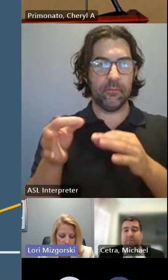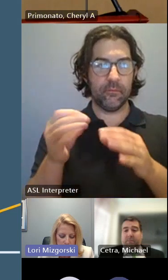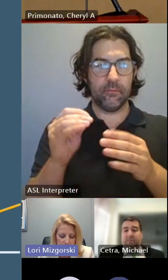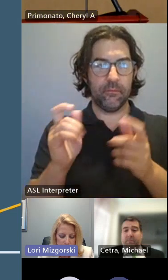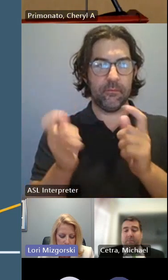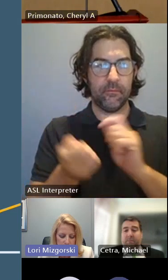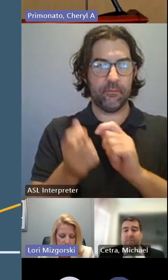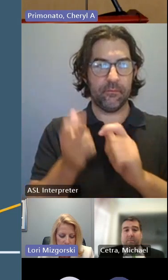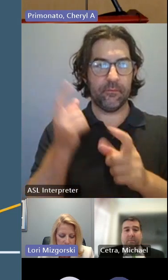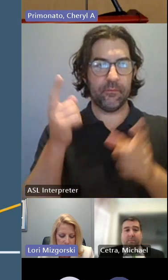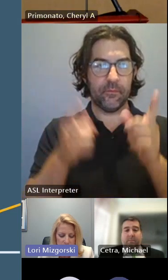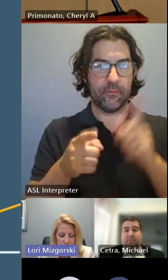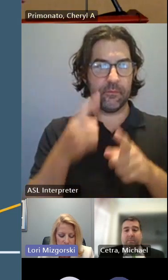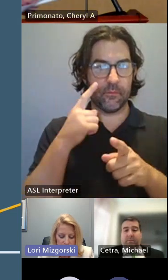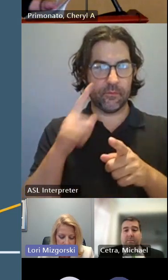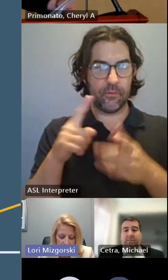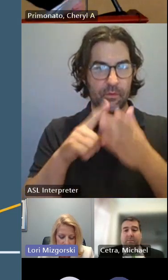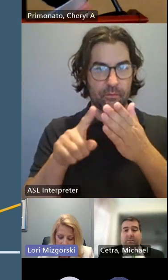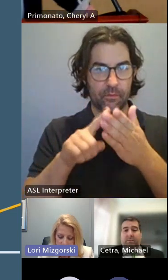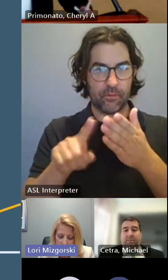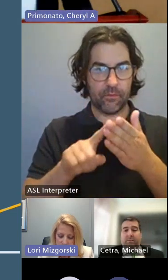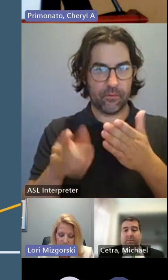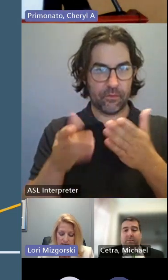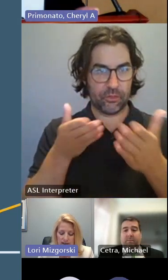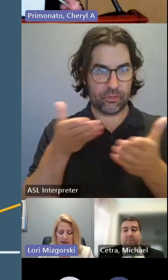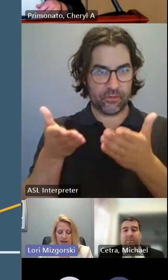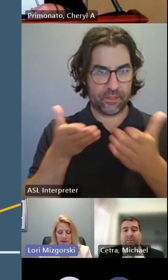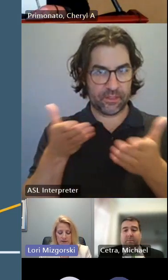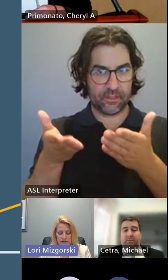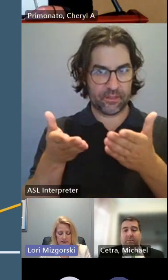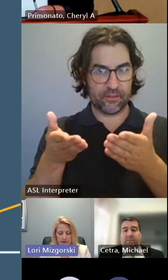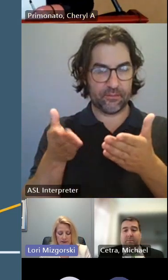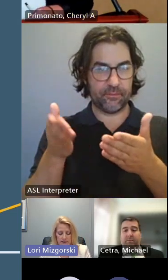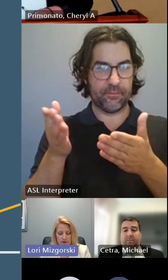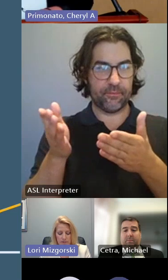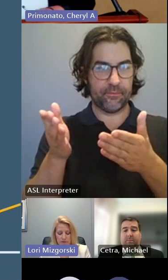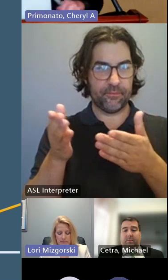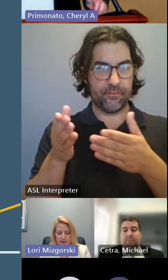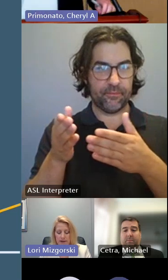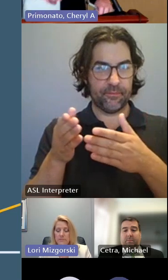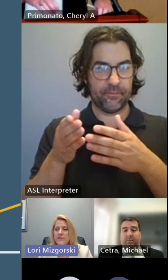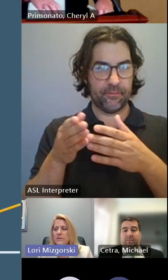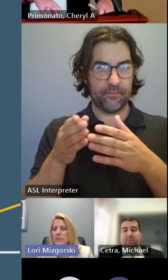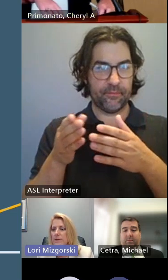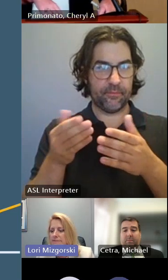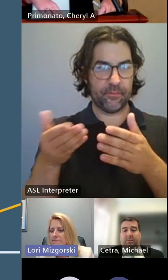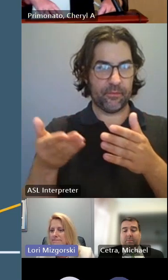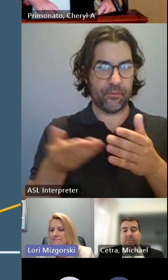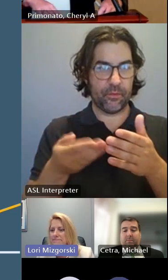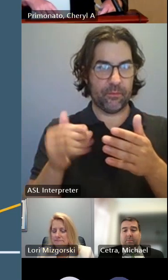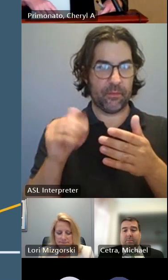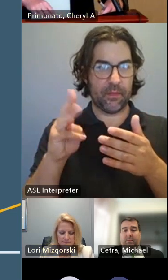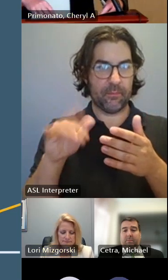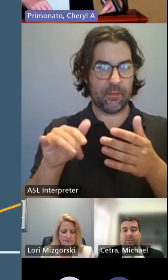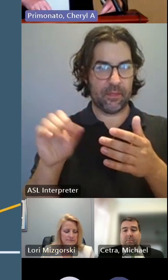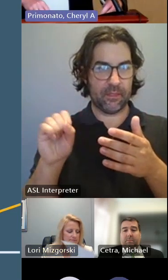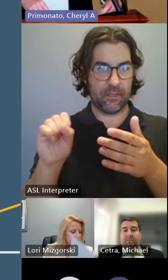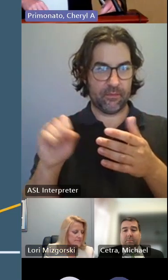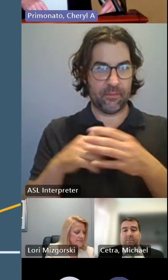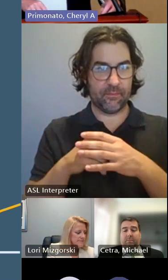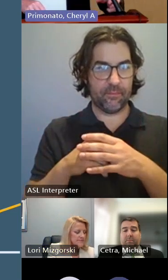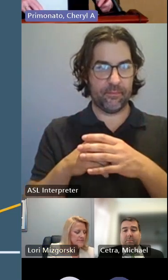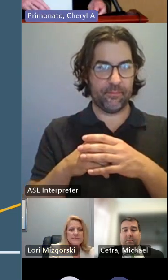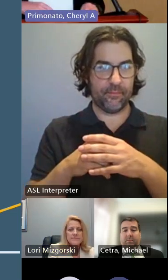amend agreements for investigative services. And I welcome Amy Silverman.